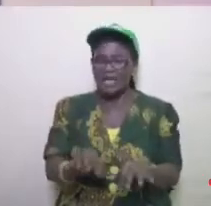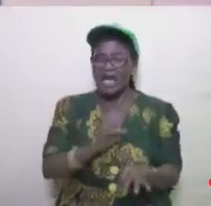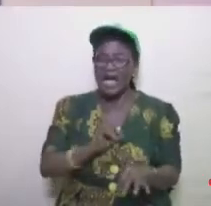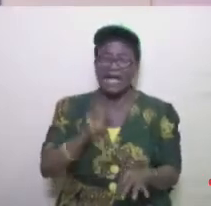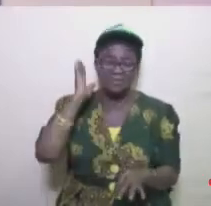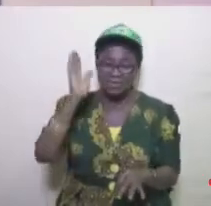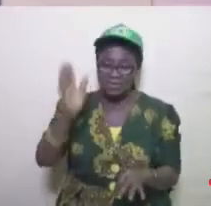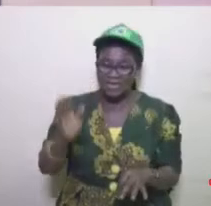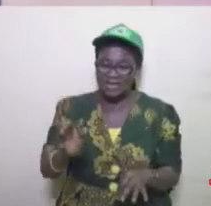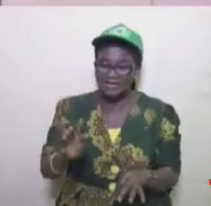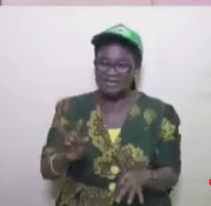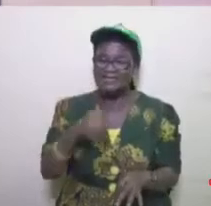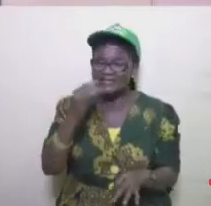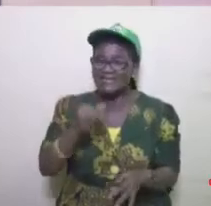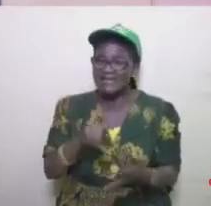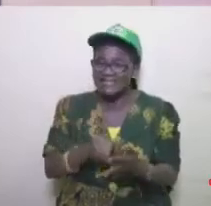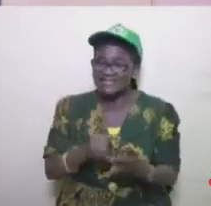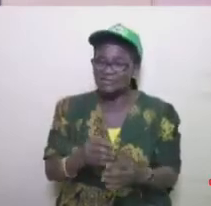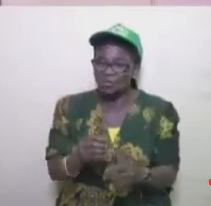able to look at it